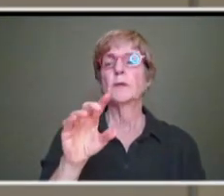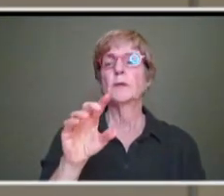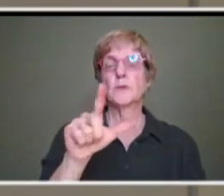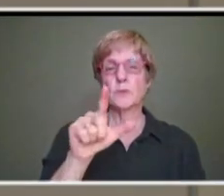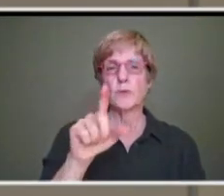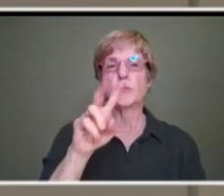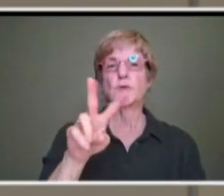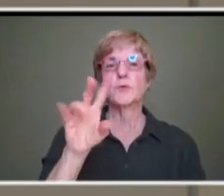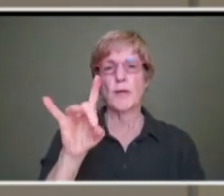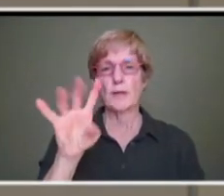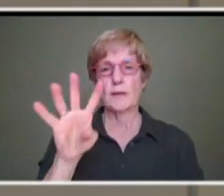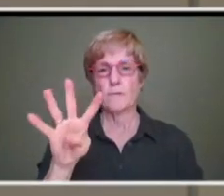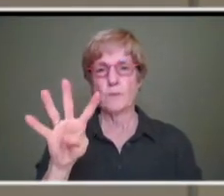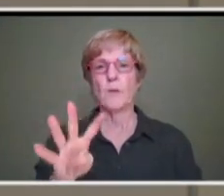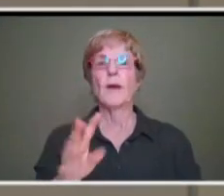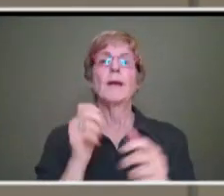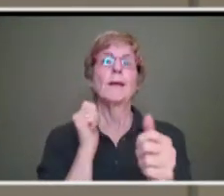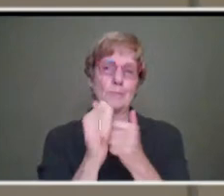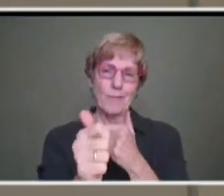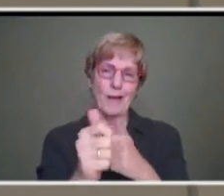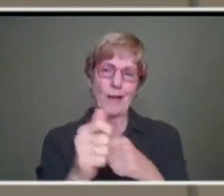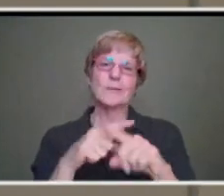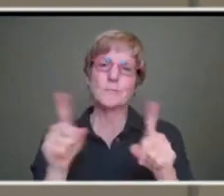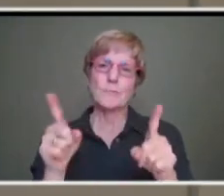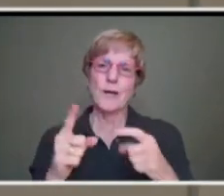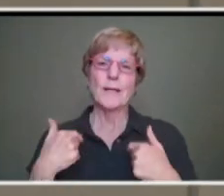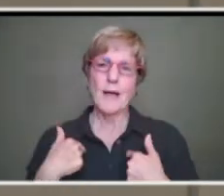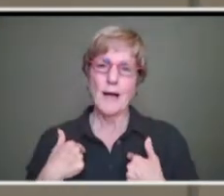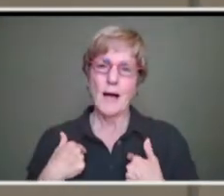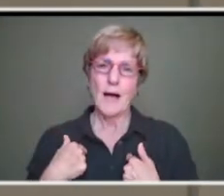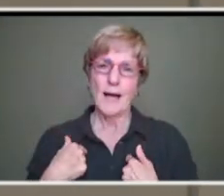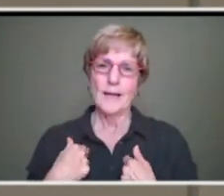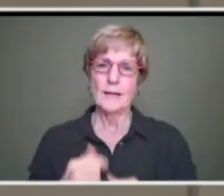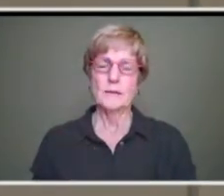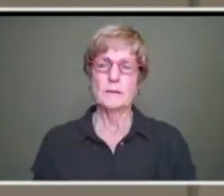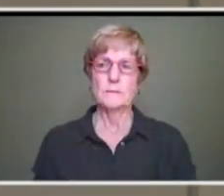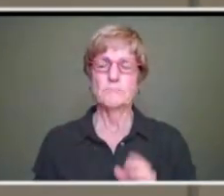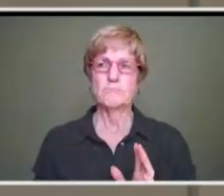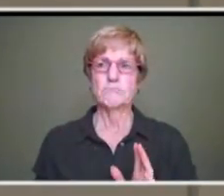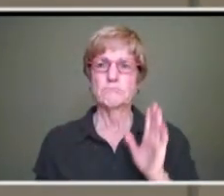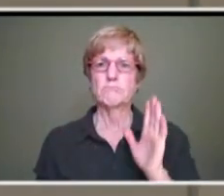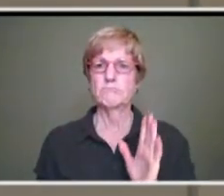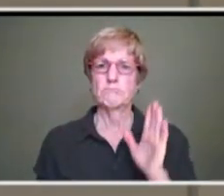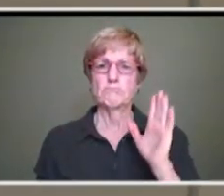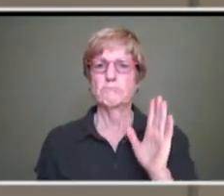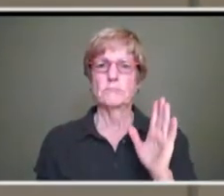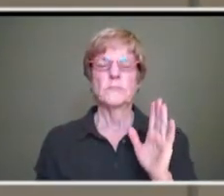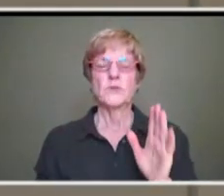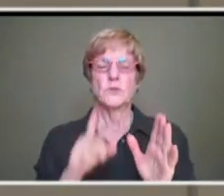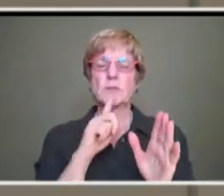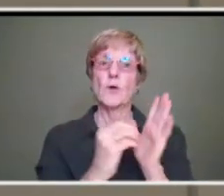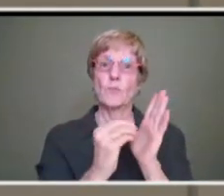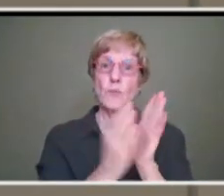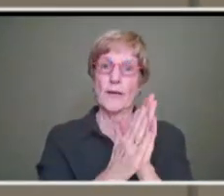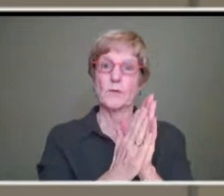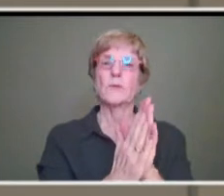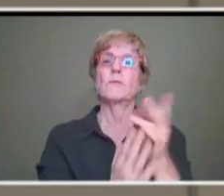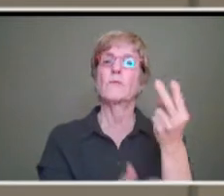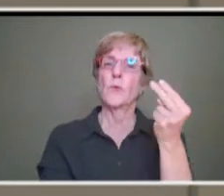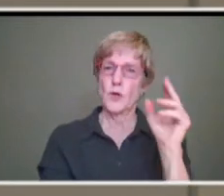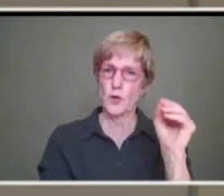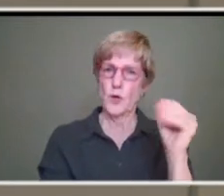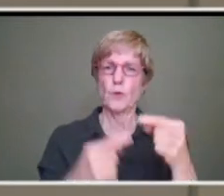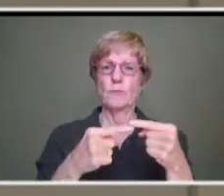the motion cast but I need to be on record as a no to that boat